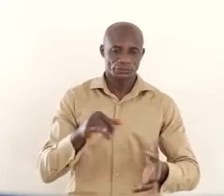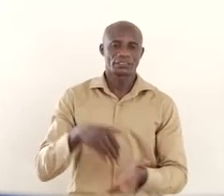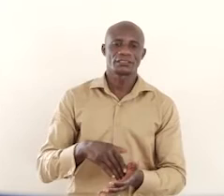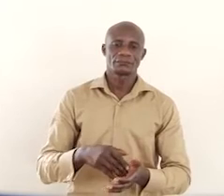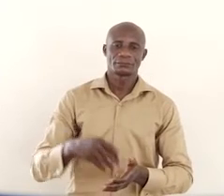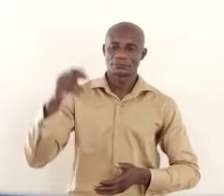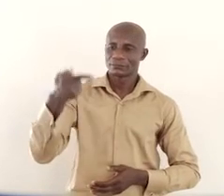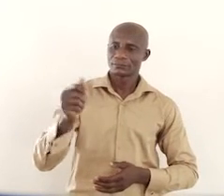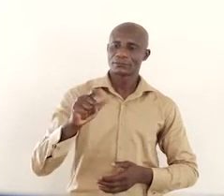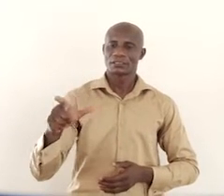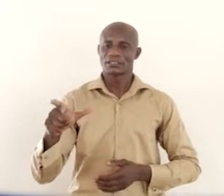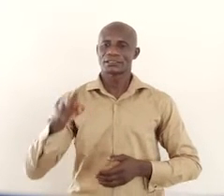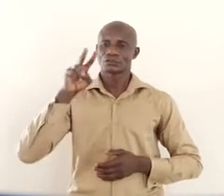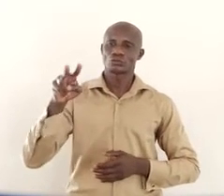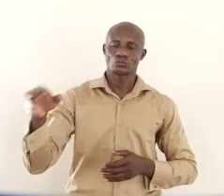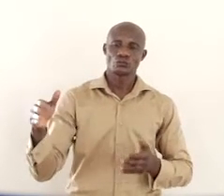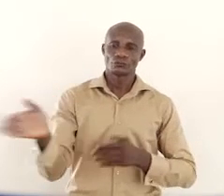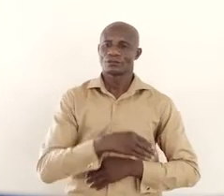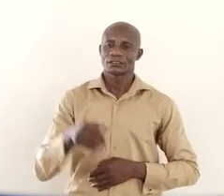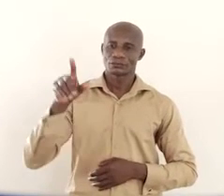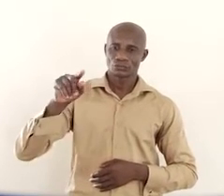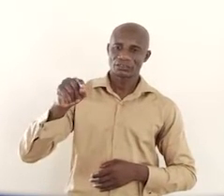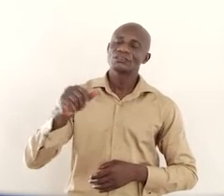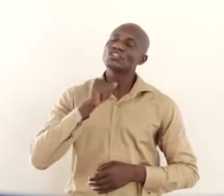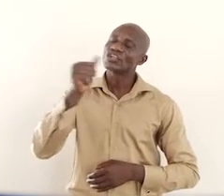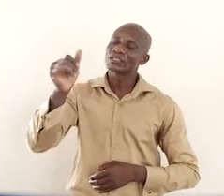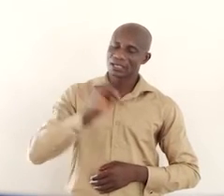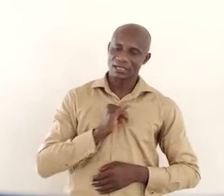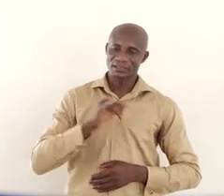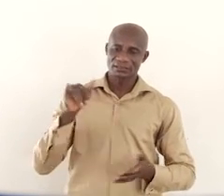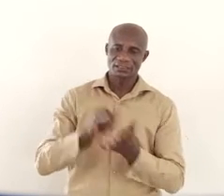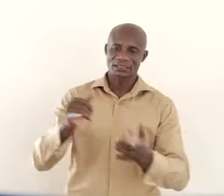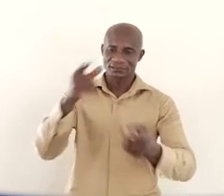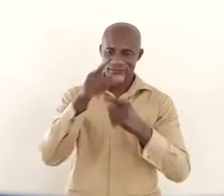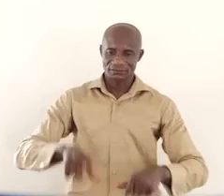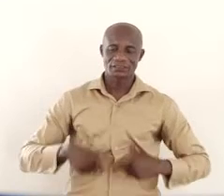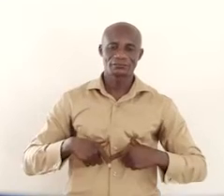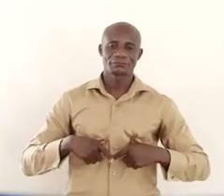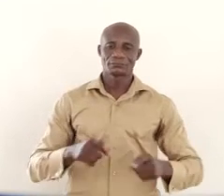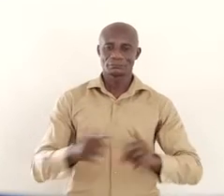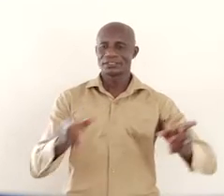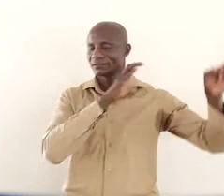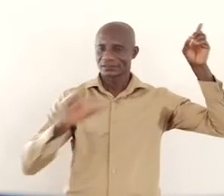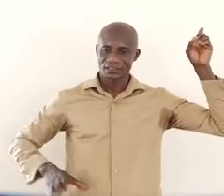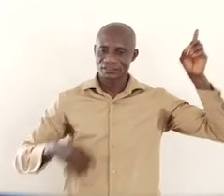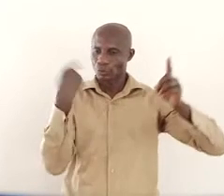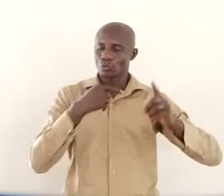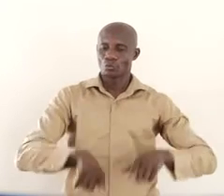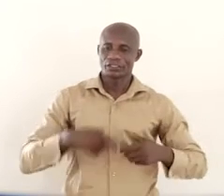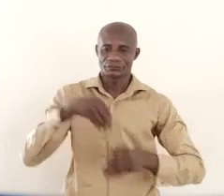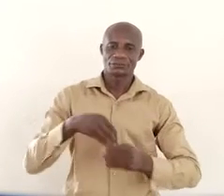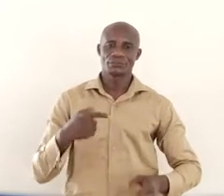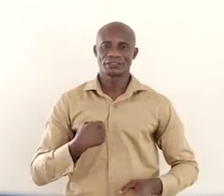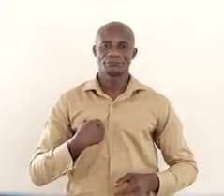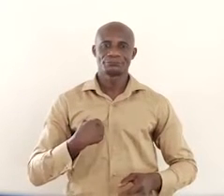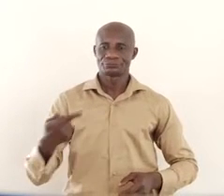again. Galatians 2:20, it is no longer I who live, but Christ who lives in me. And